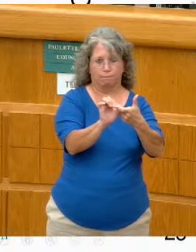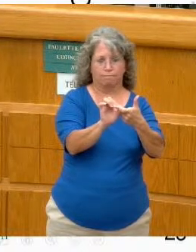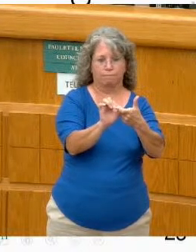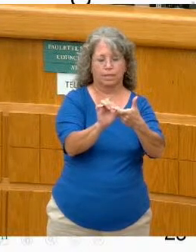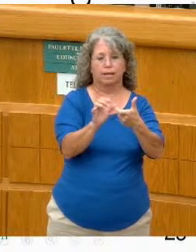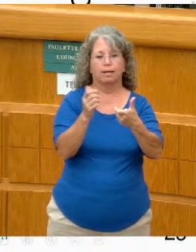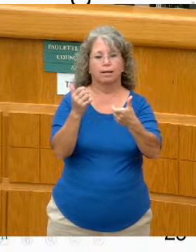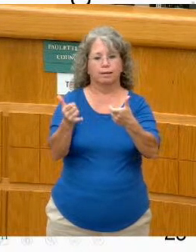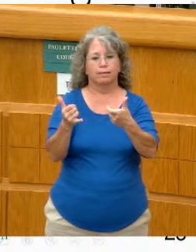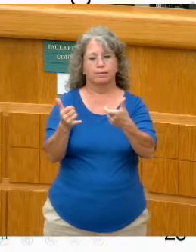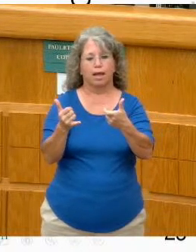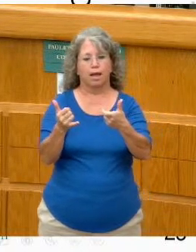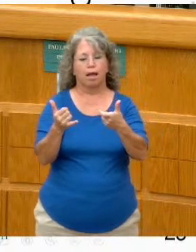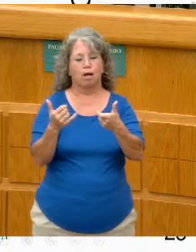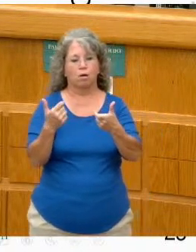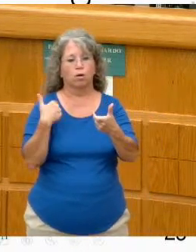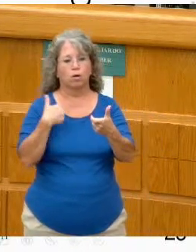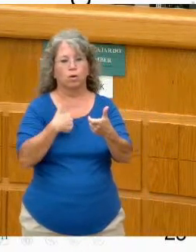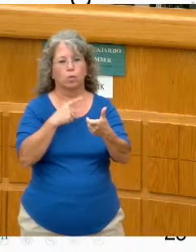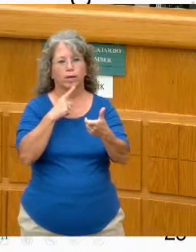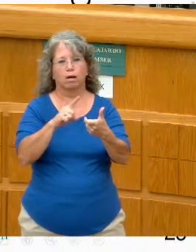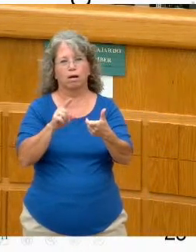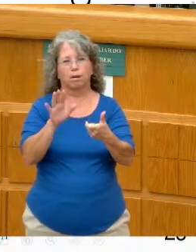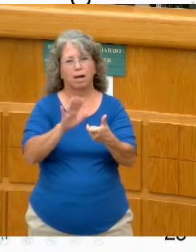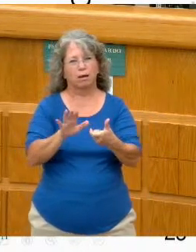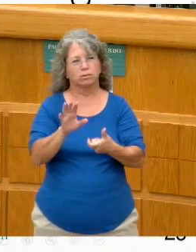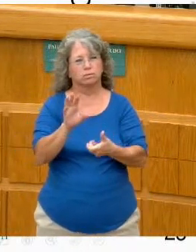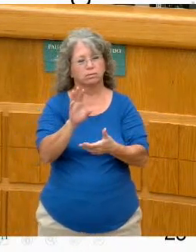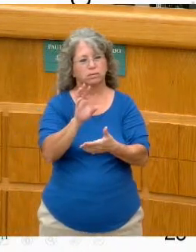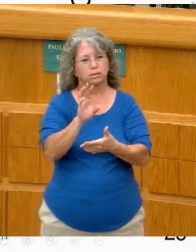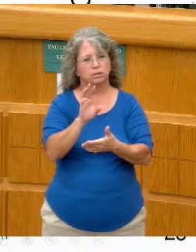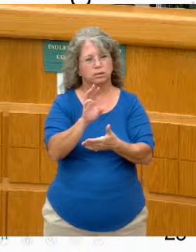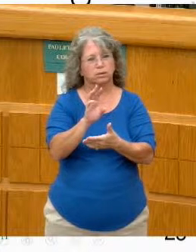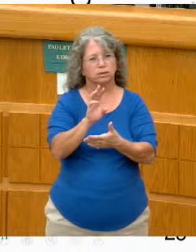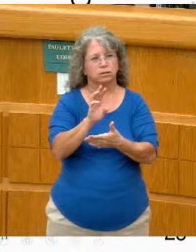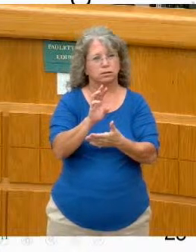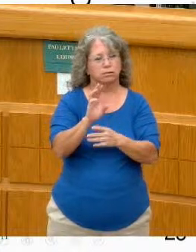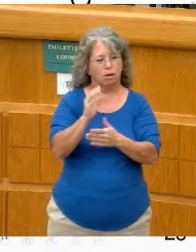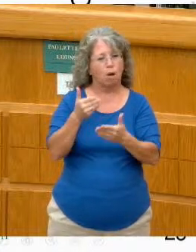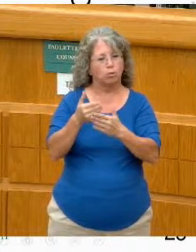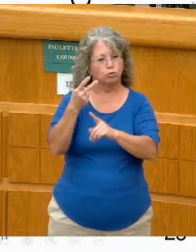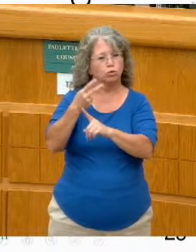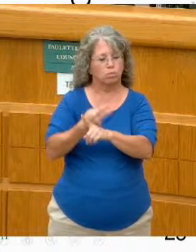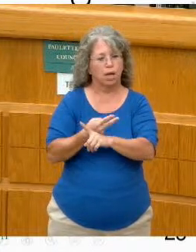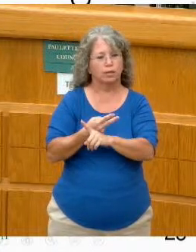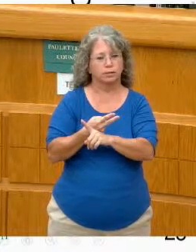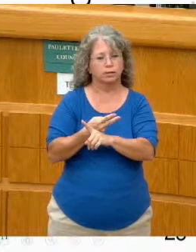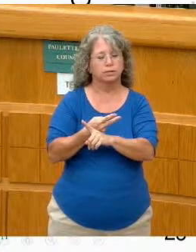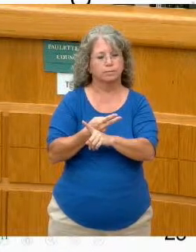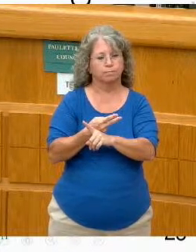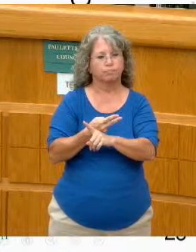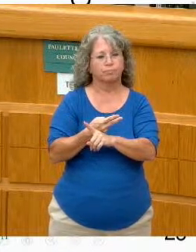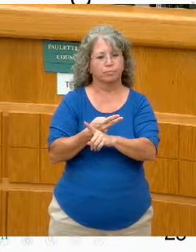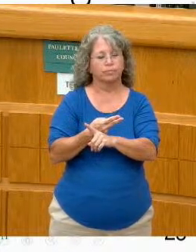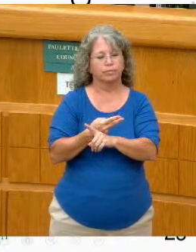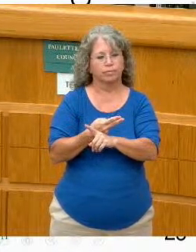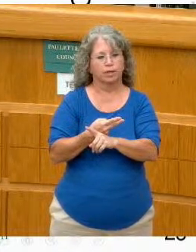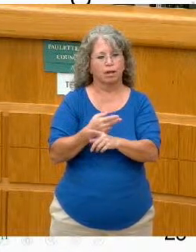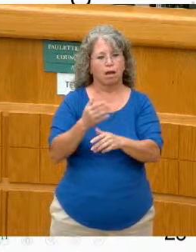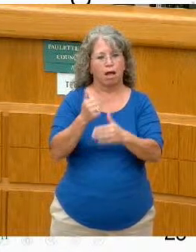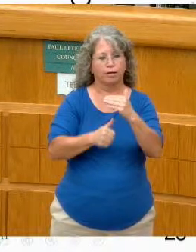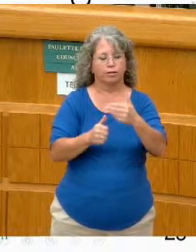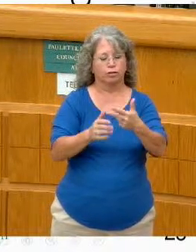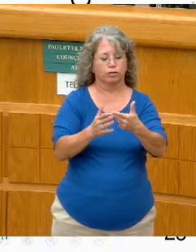month and a half, maybe almost 2 months now, we've been trying to get